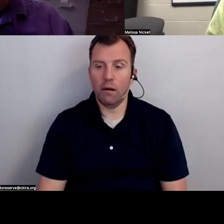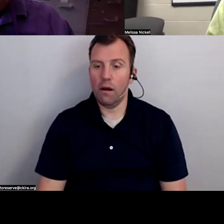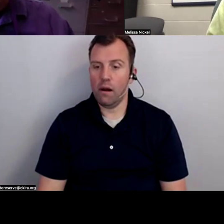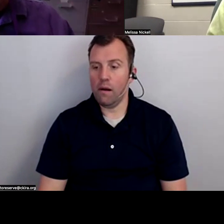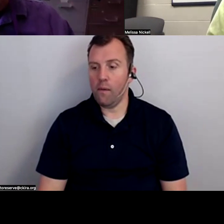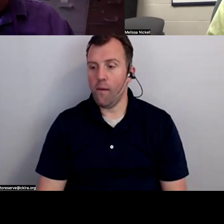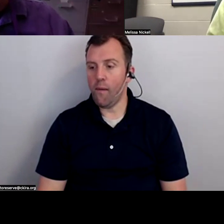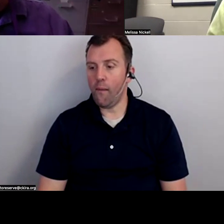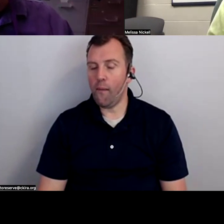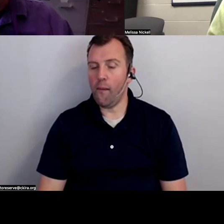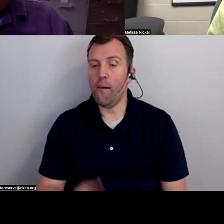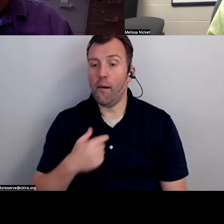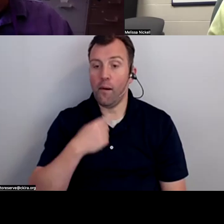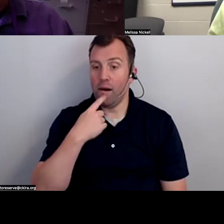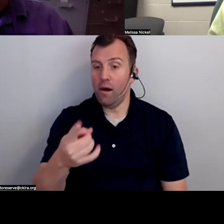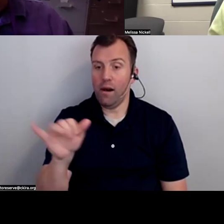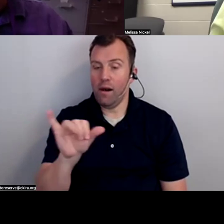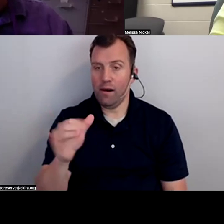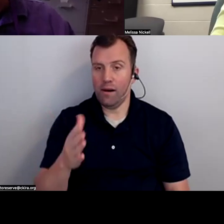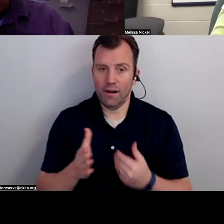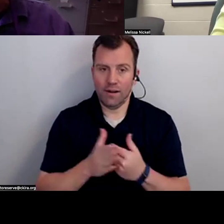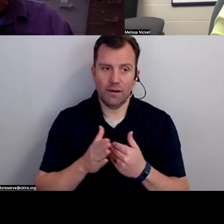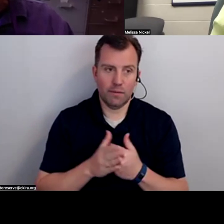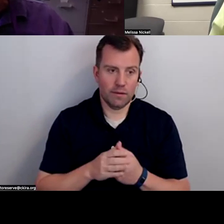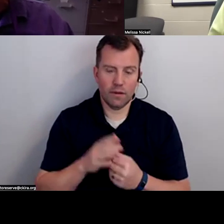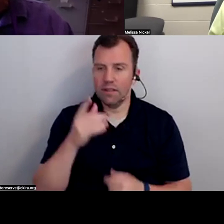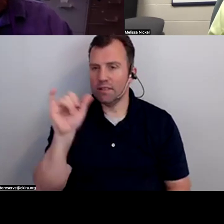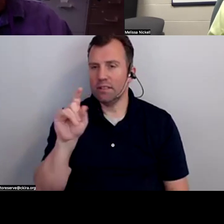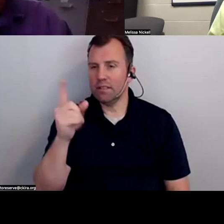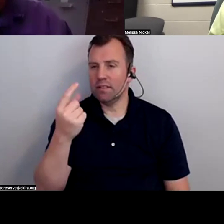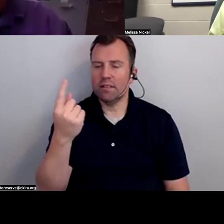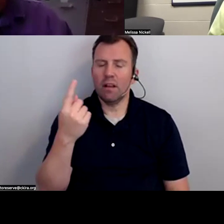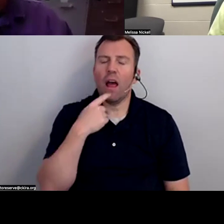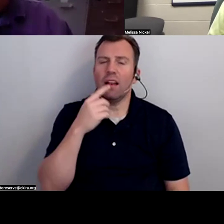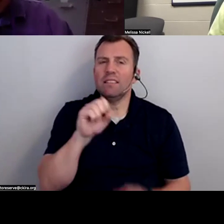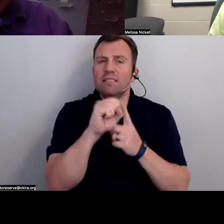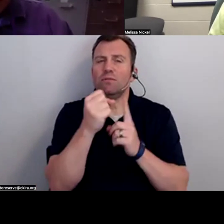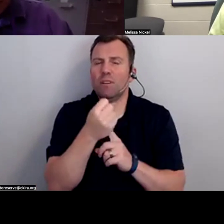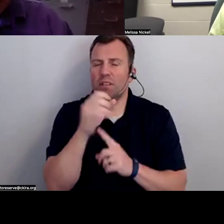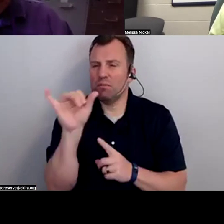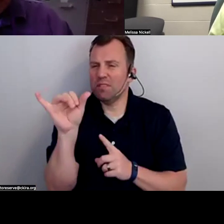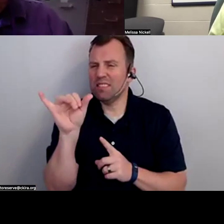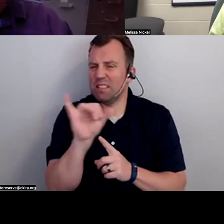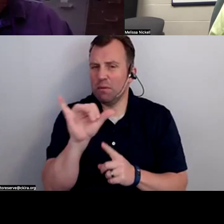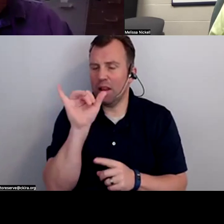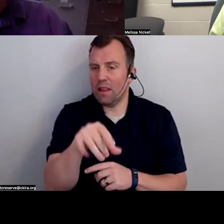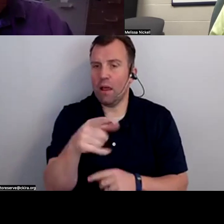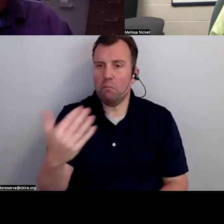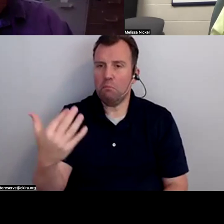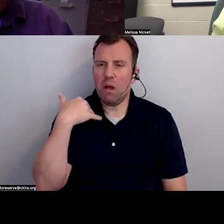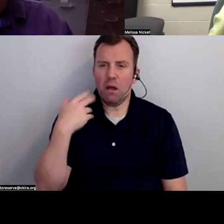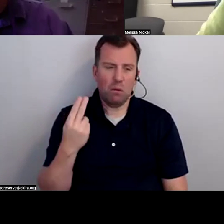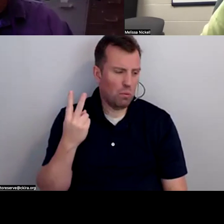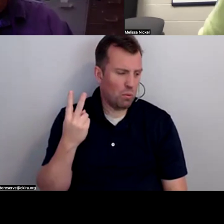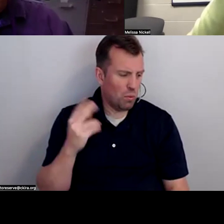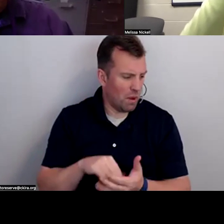I'll tell you something very similar to that, because for the yes or no, one grant that I had some years ago, back in 2015 or